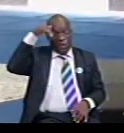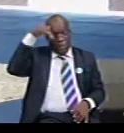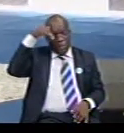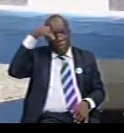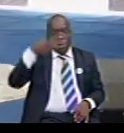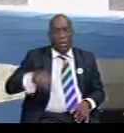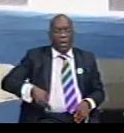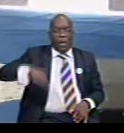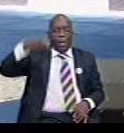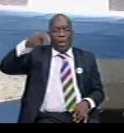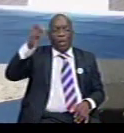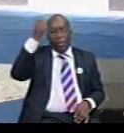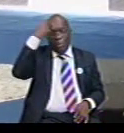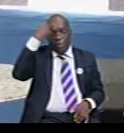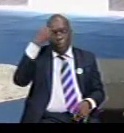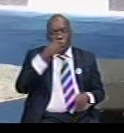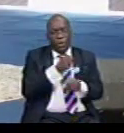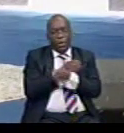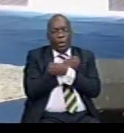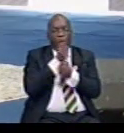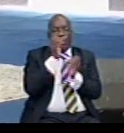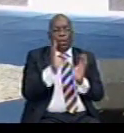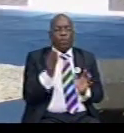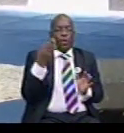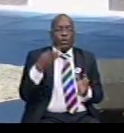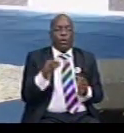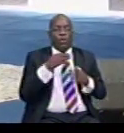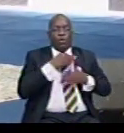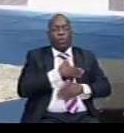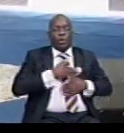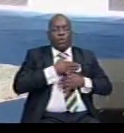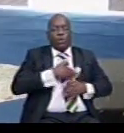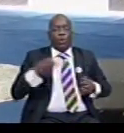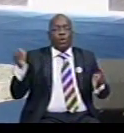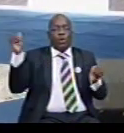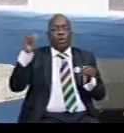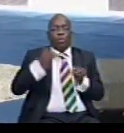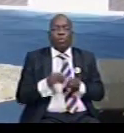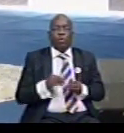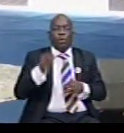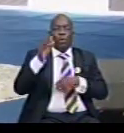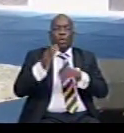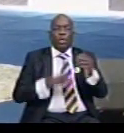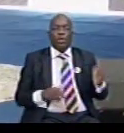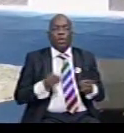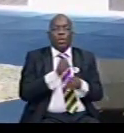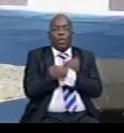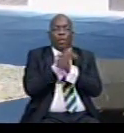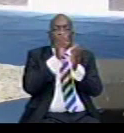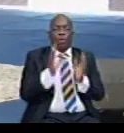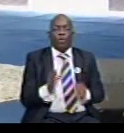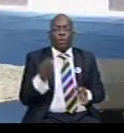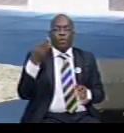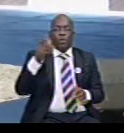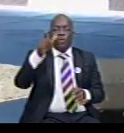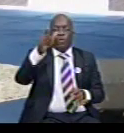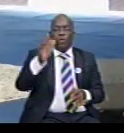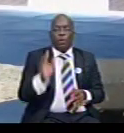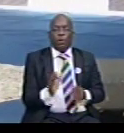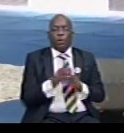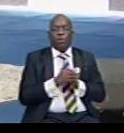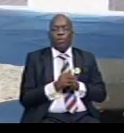high-minded, lovers of pleasures more than lovers of